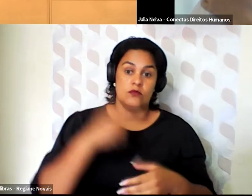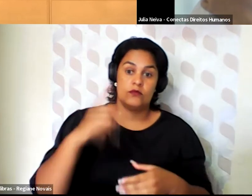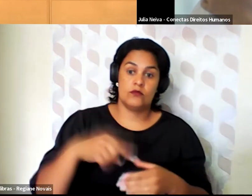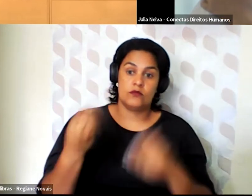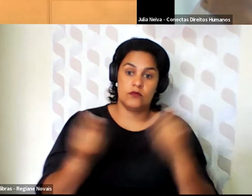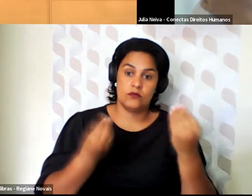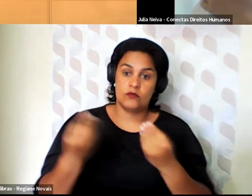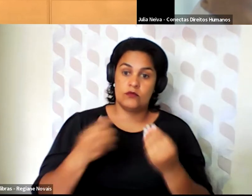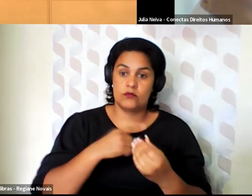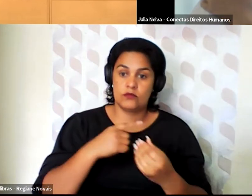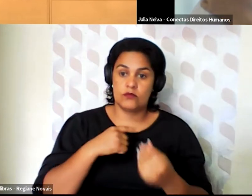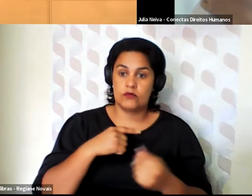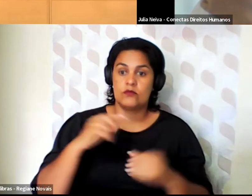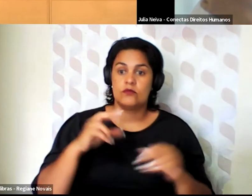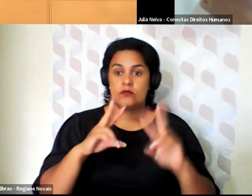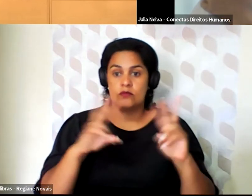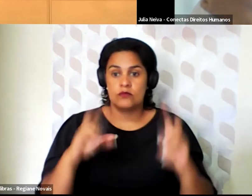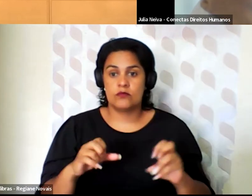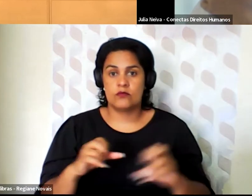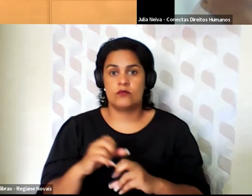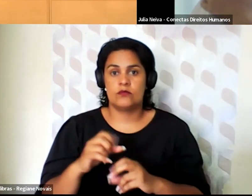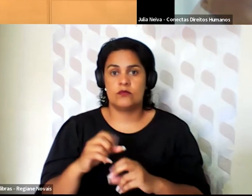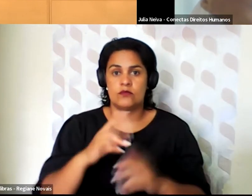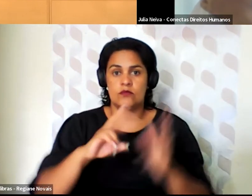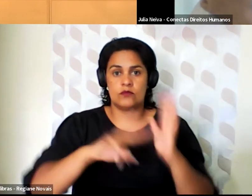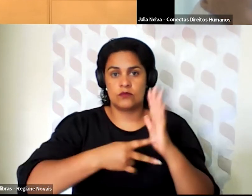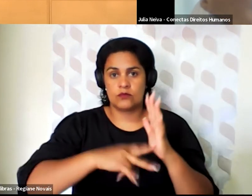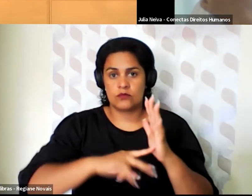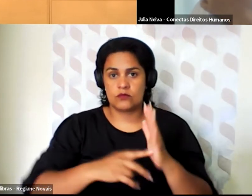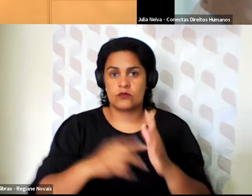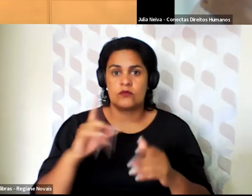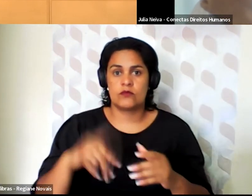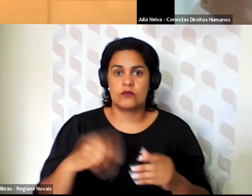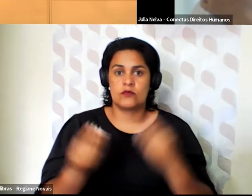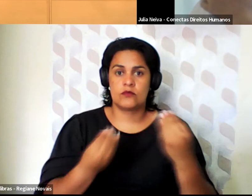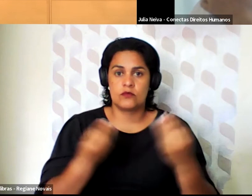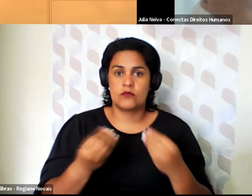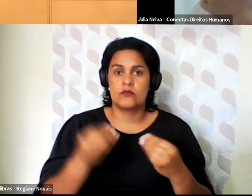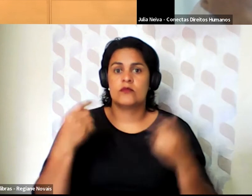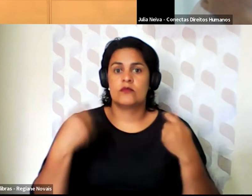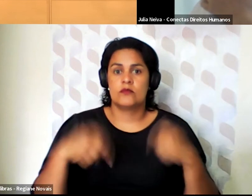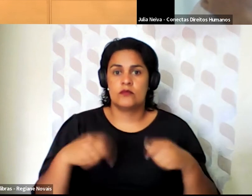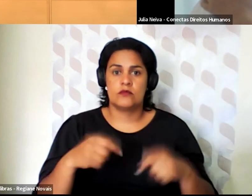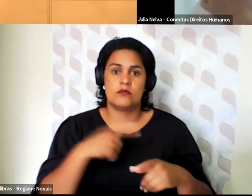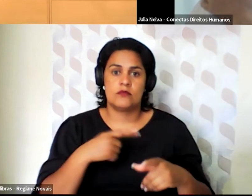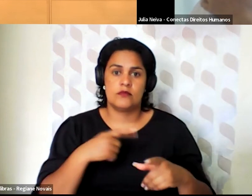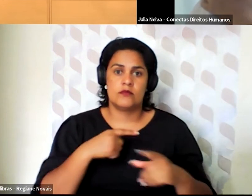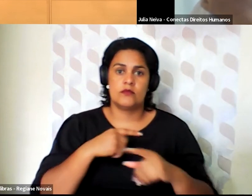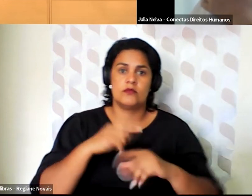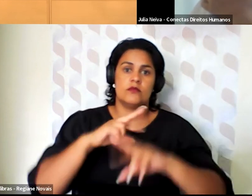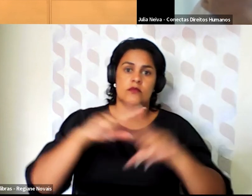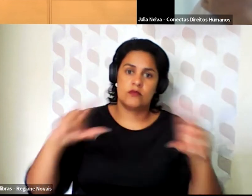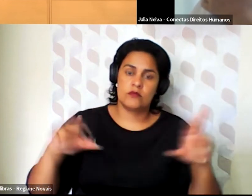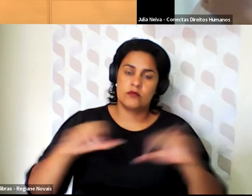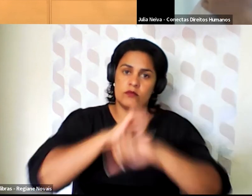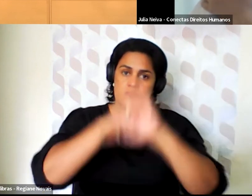open, transparent, and I have to say tough way in the accession process. And also some parts have not